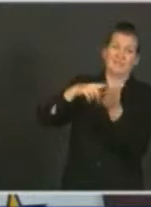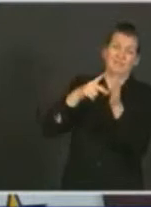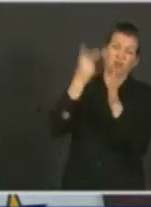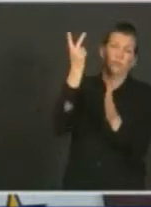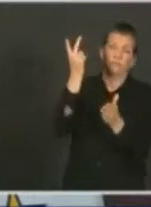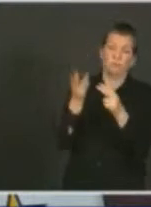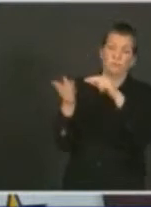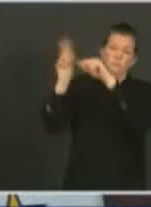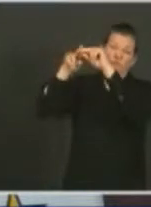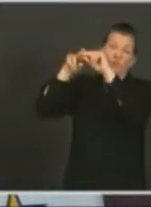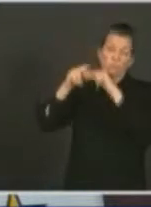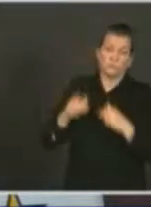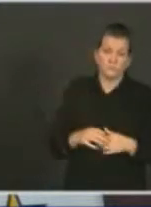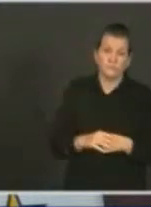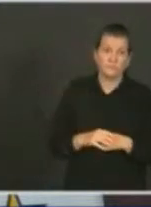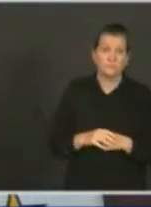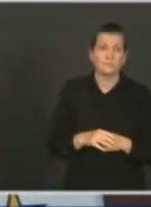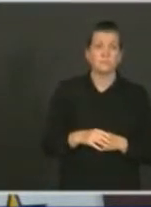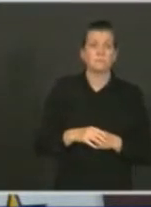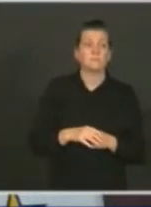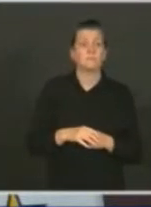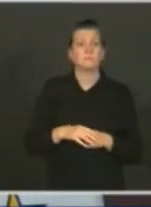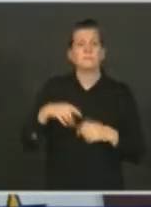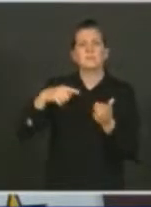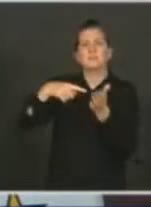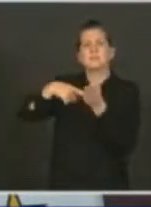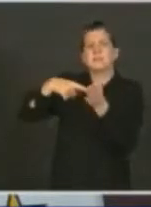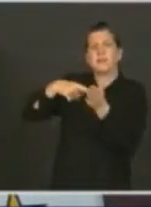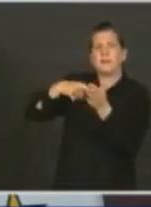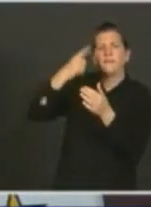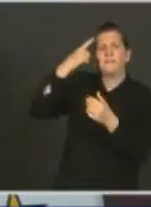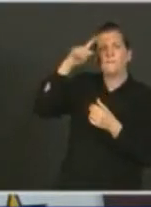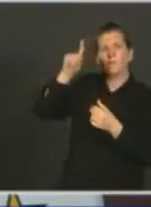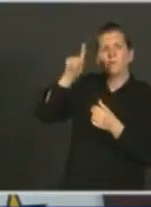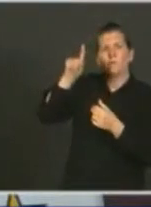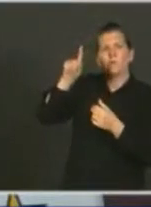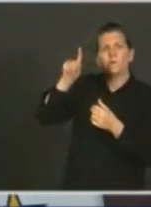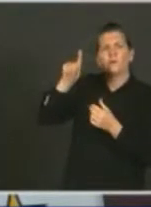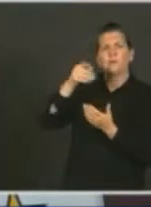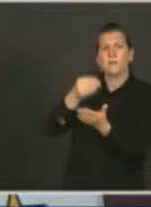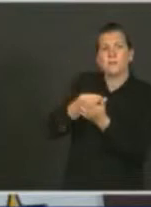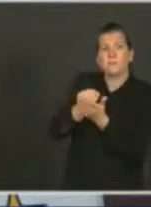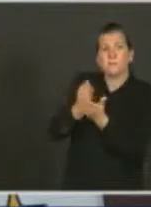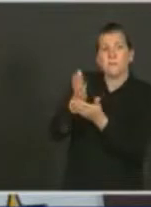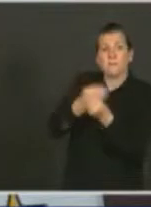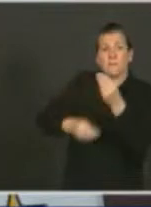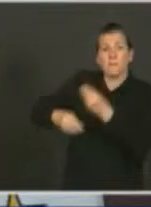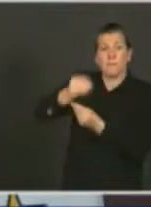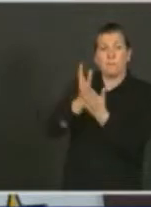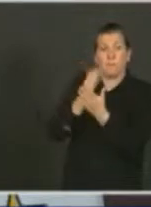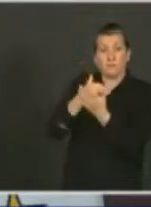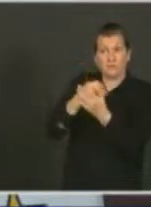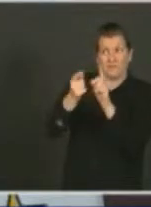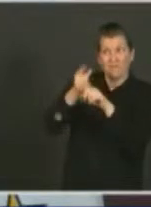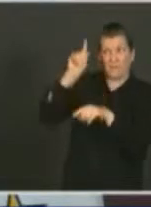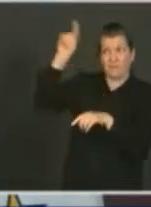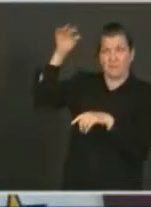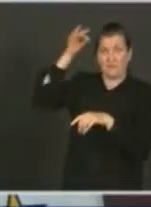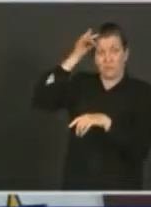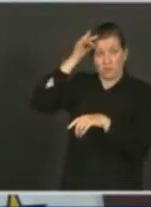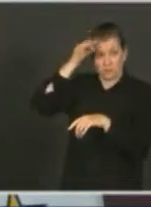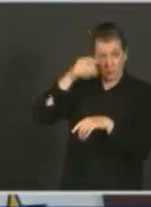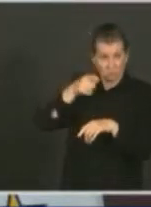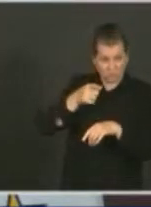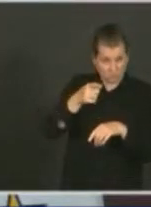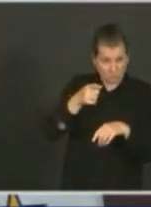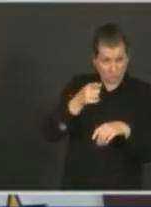December 31st deadline for the money that you have from the federal government. Do you plan on spending